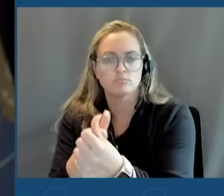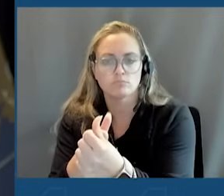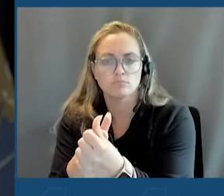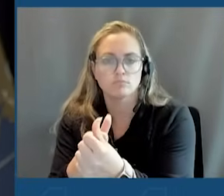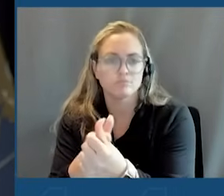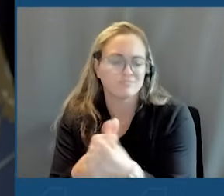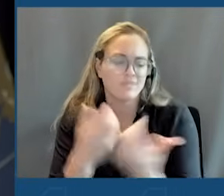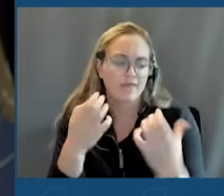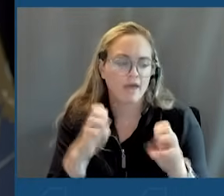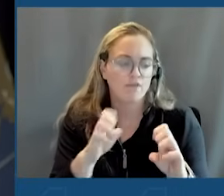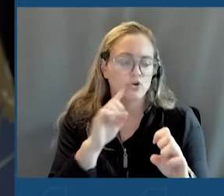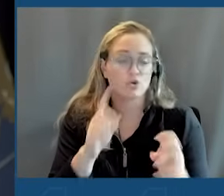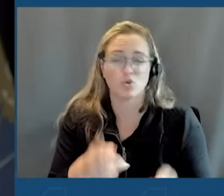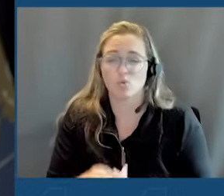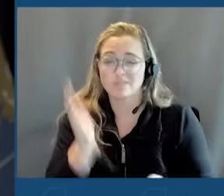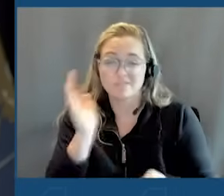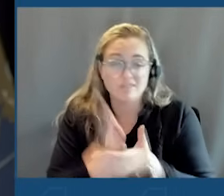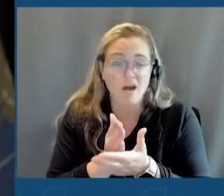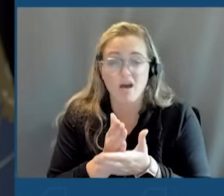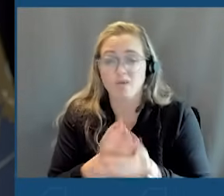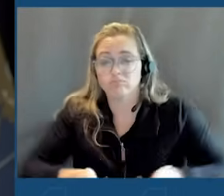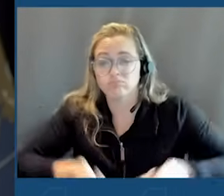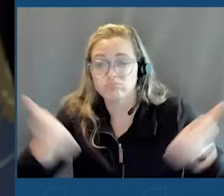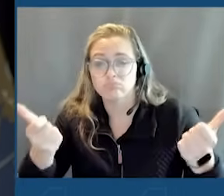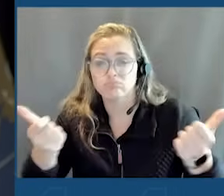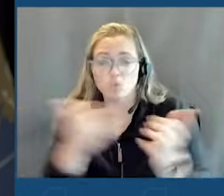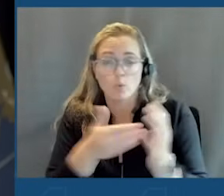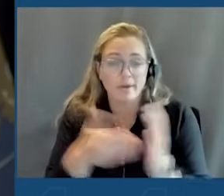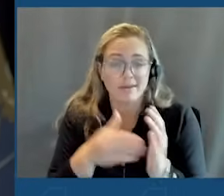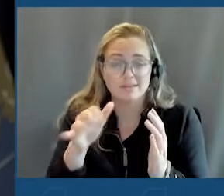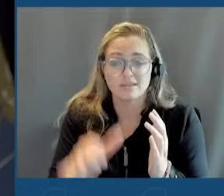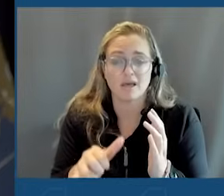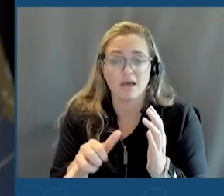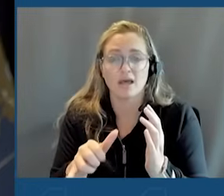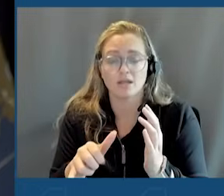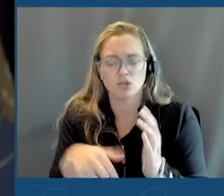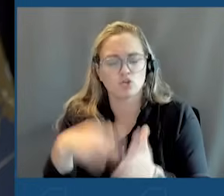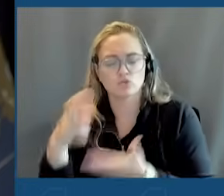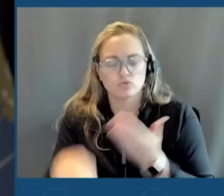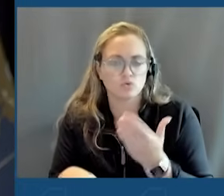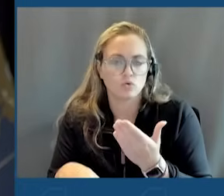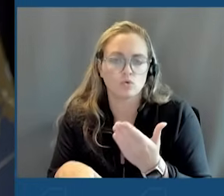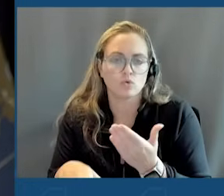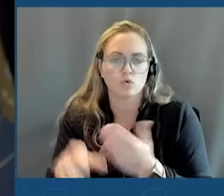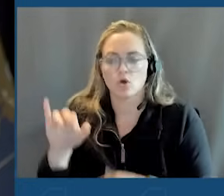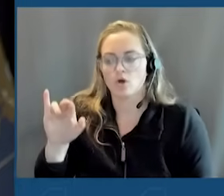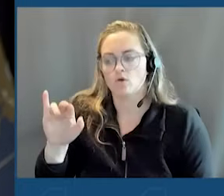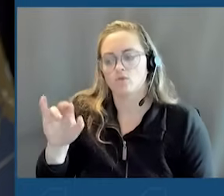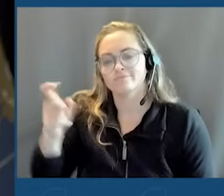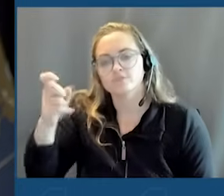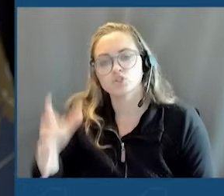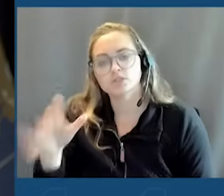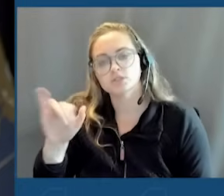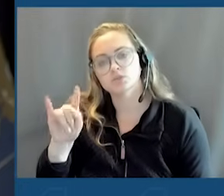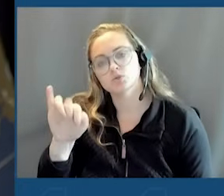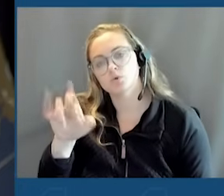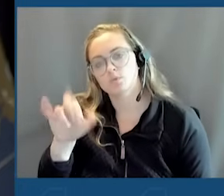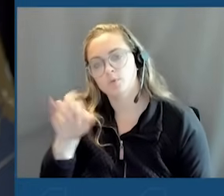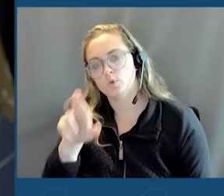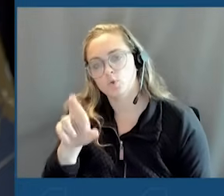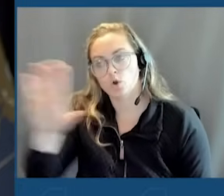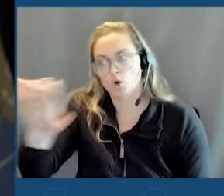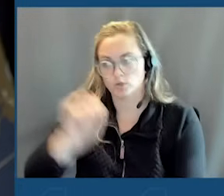to thwart this, to stop this, to get an order against it. As a result of Justice Sotomayor's actions last night, we can be